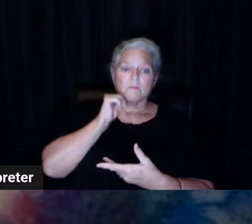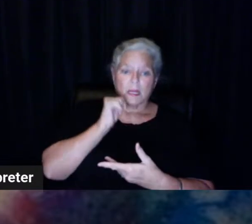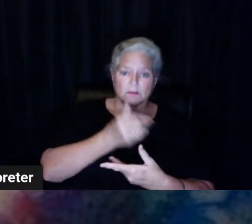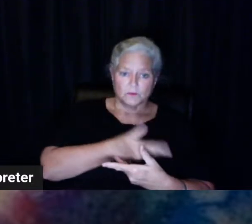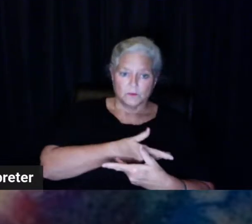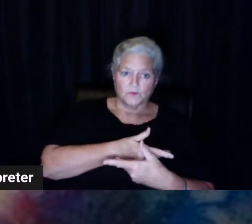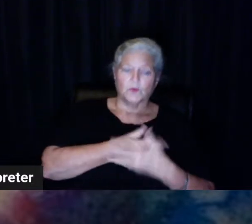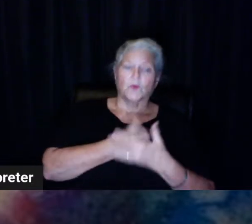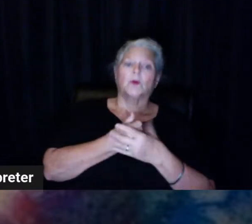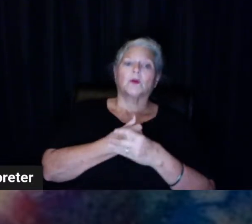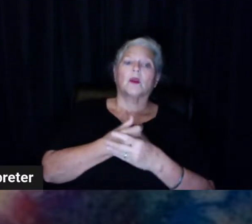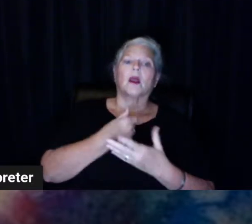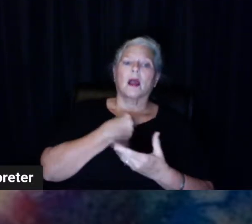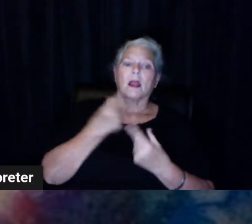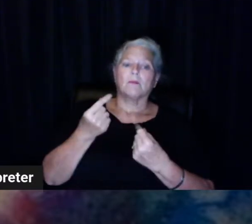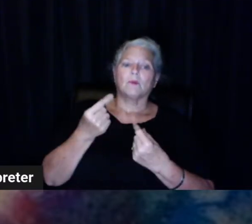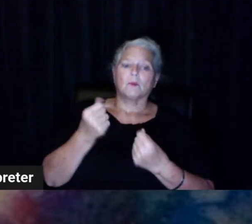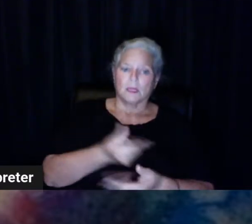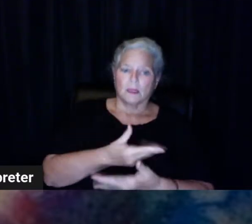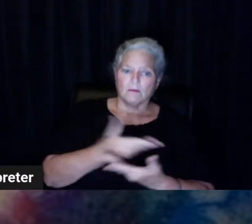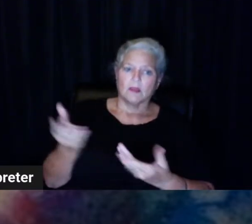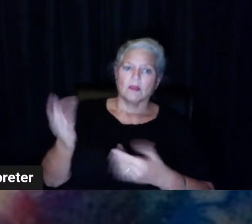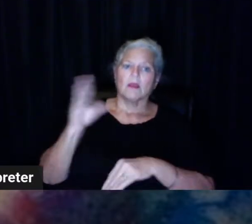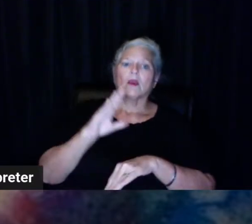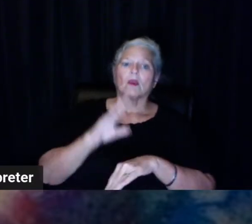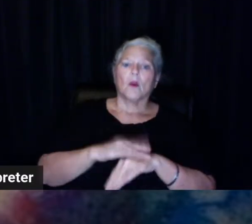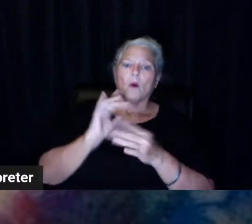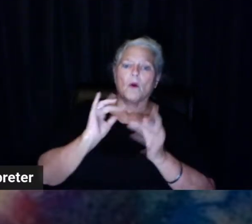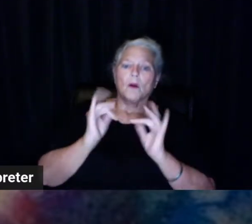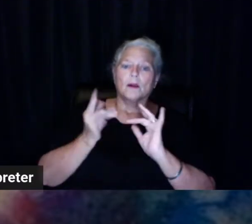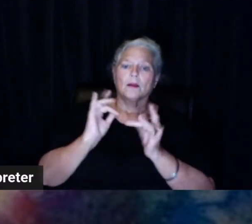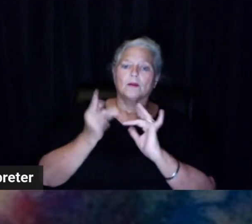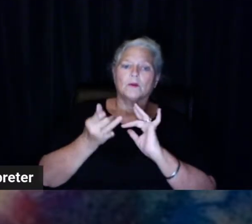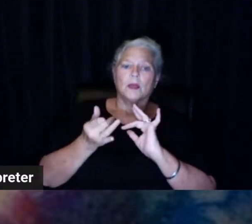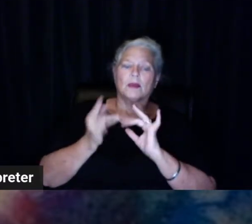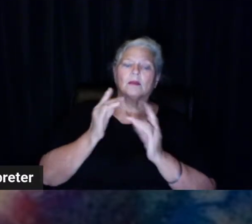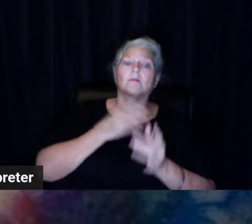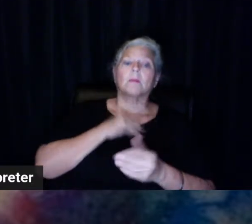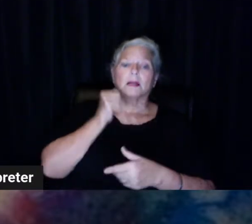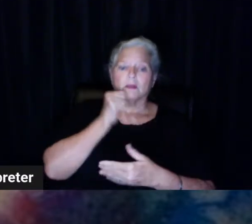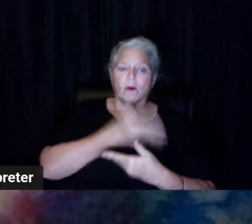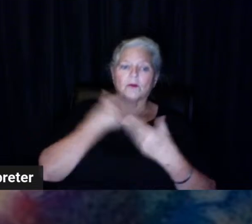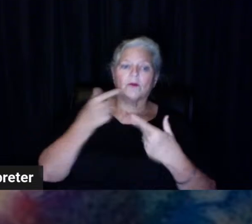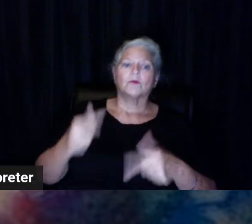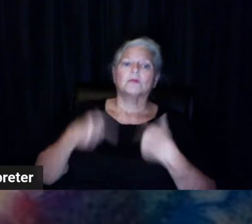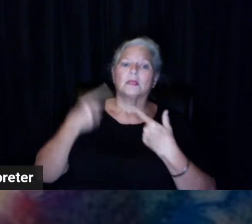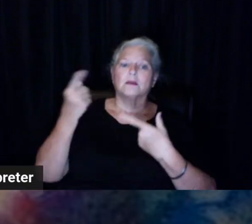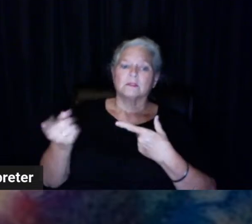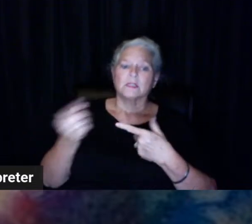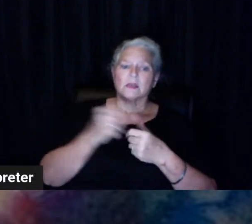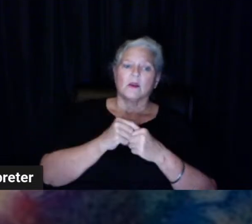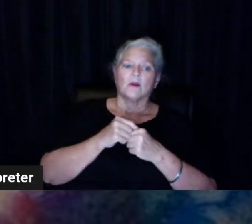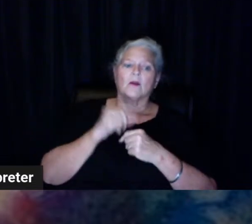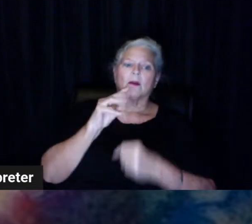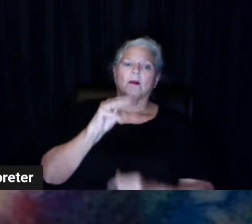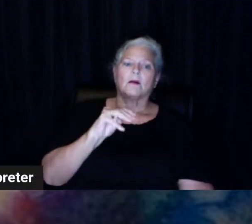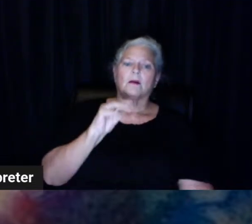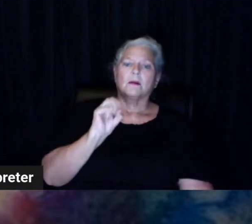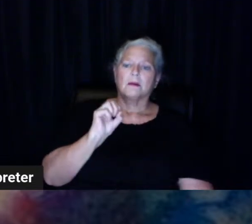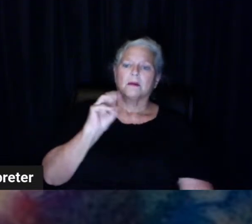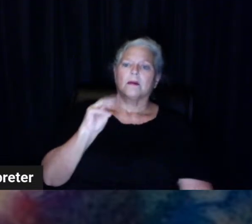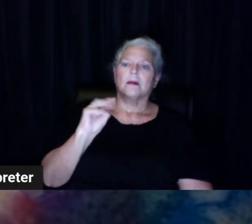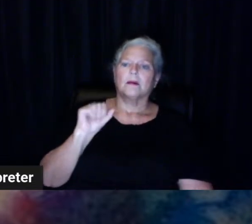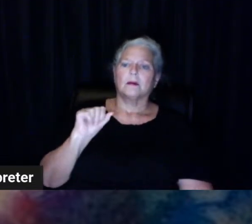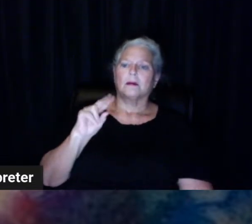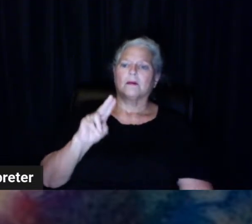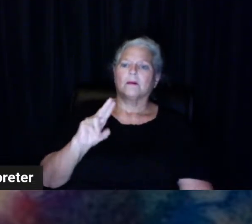remotely, online. So that's what I'm doing. Miss Maud, do we have somebody